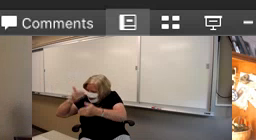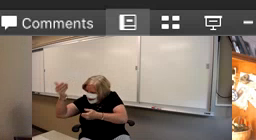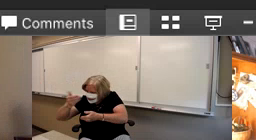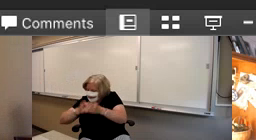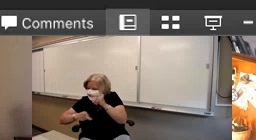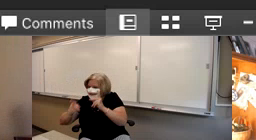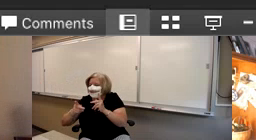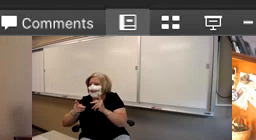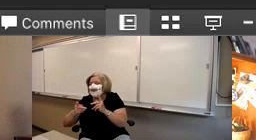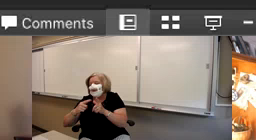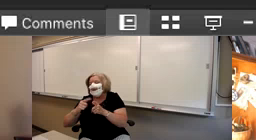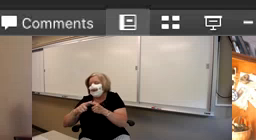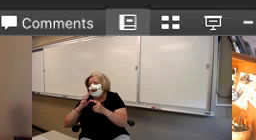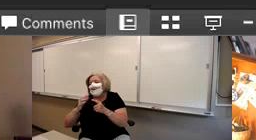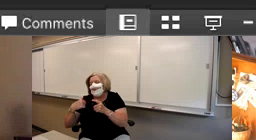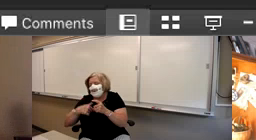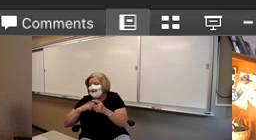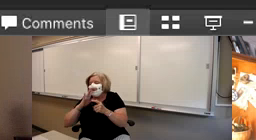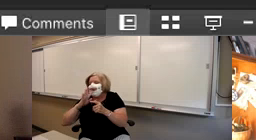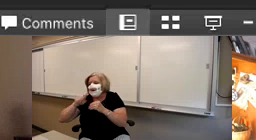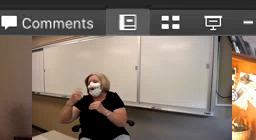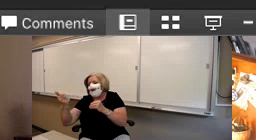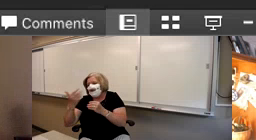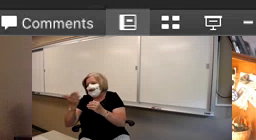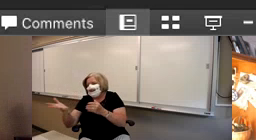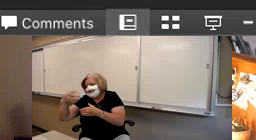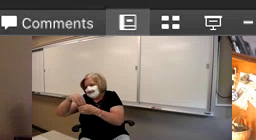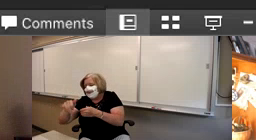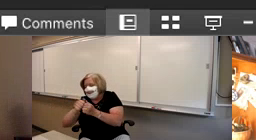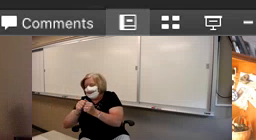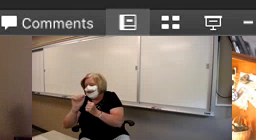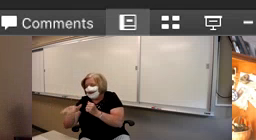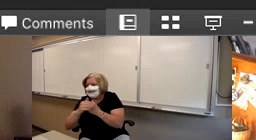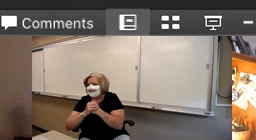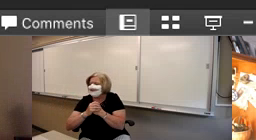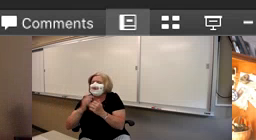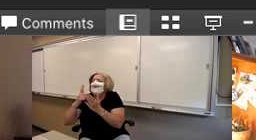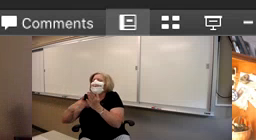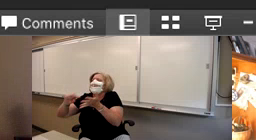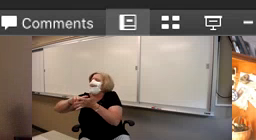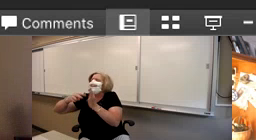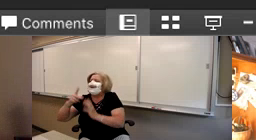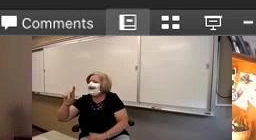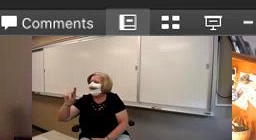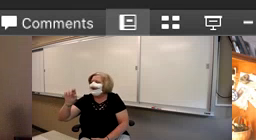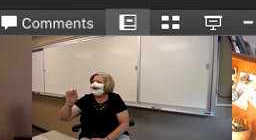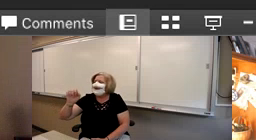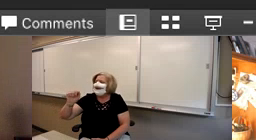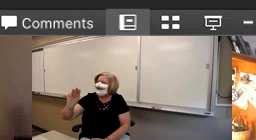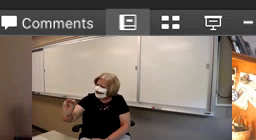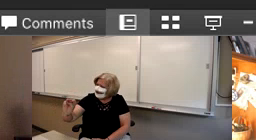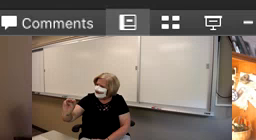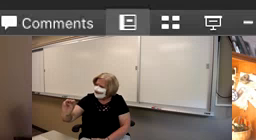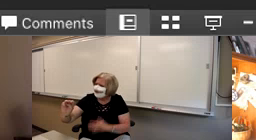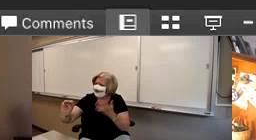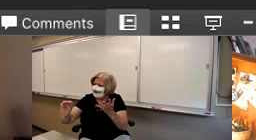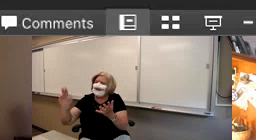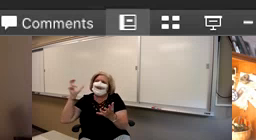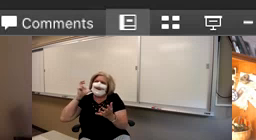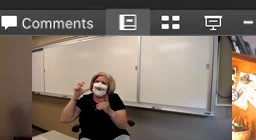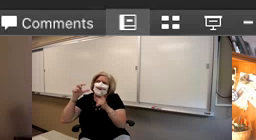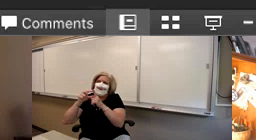other areas within the team. Okay. So what is Teams? So when you hear the